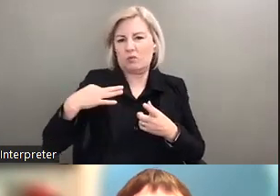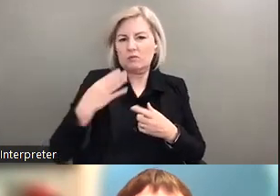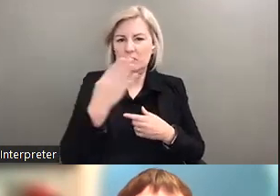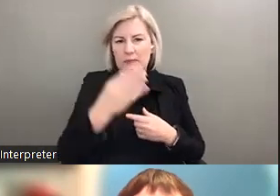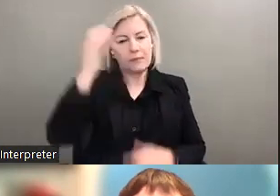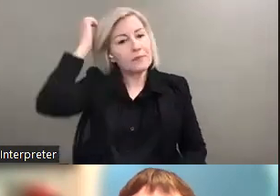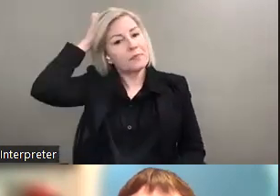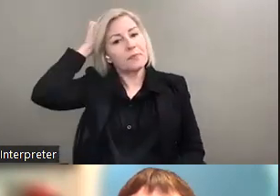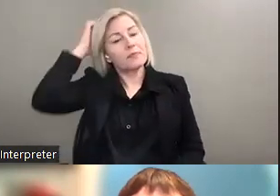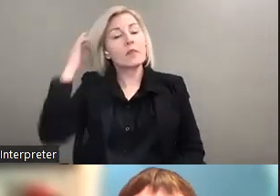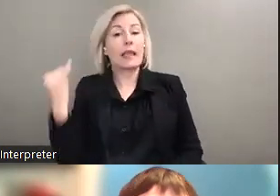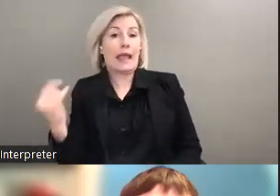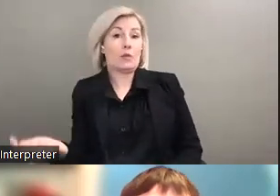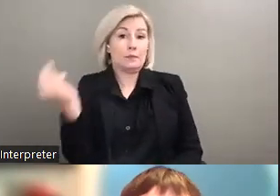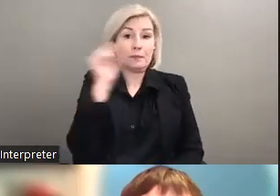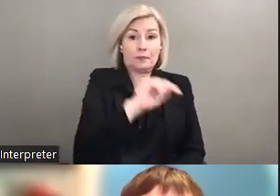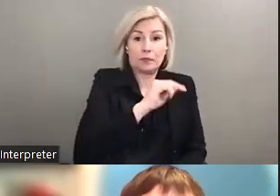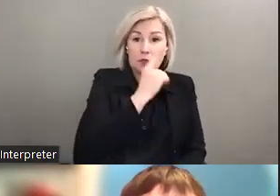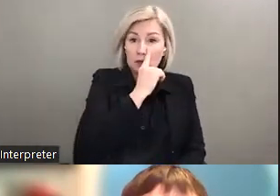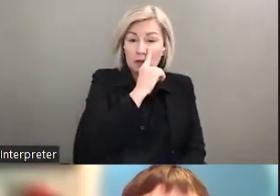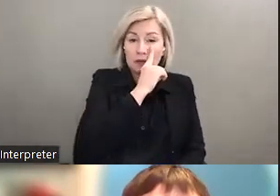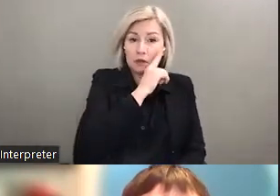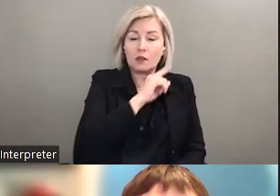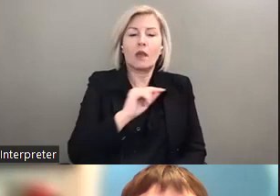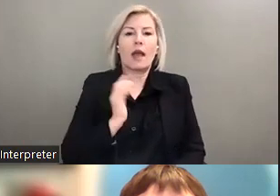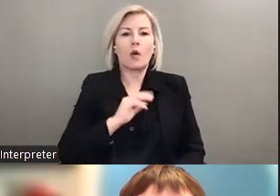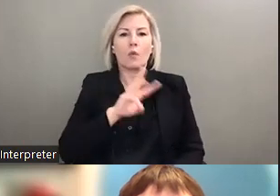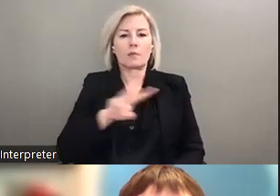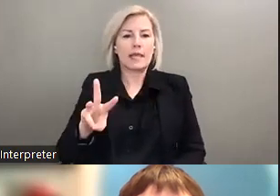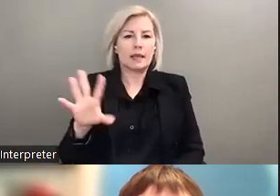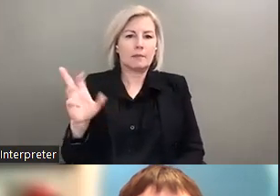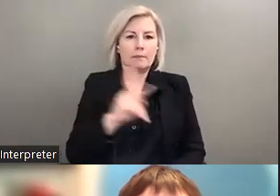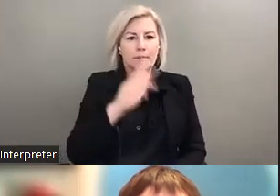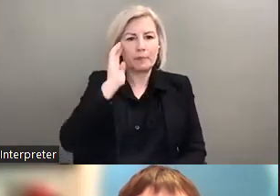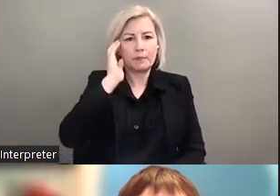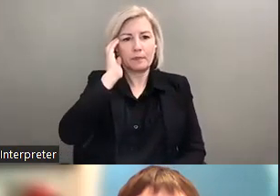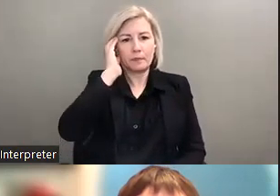Now let's go on back to the MidAtlantic Arts page